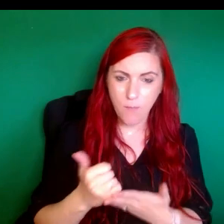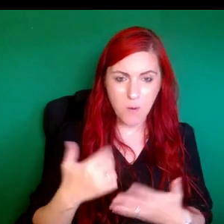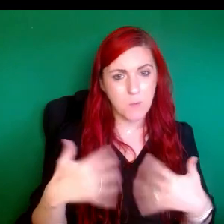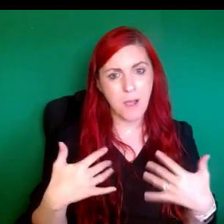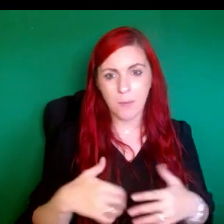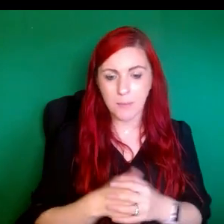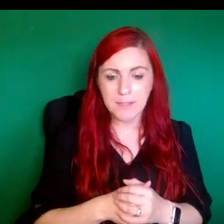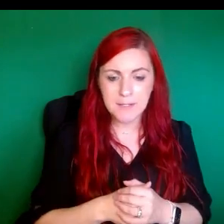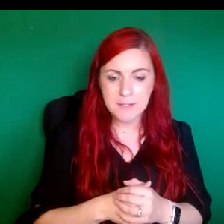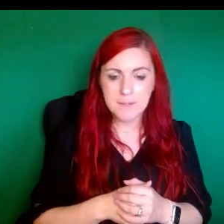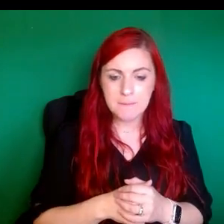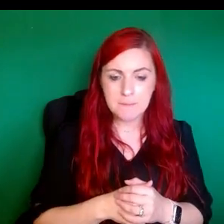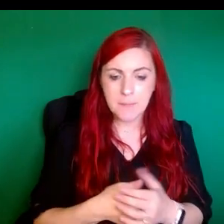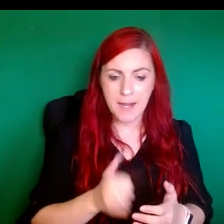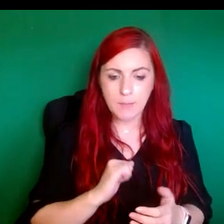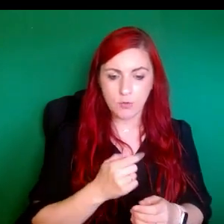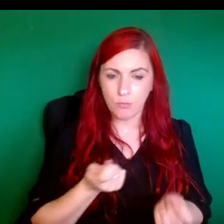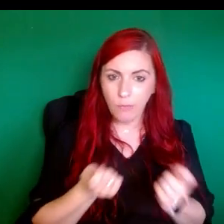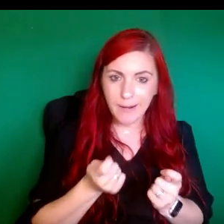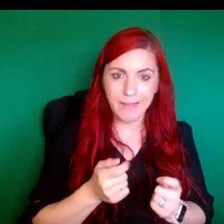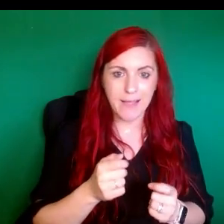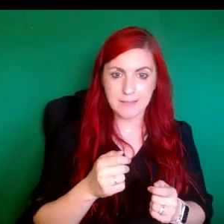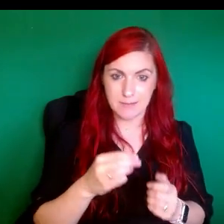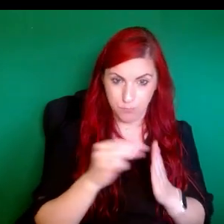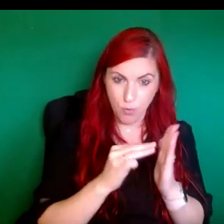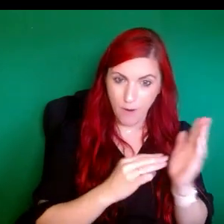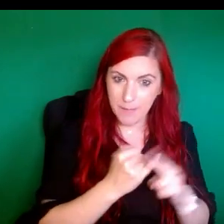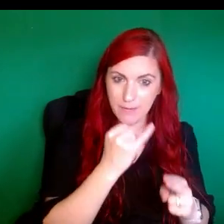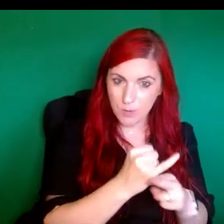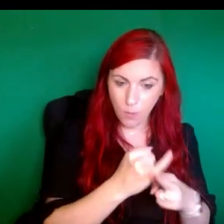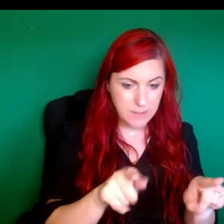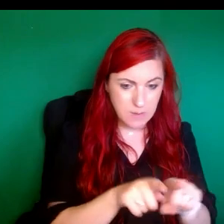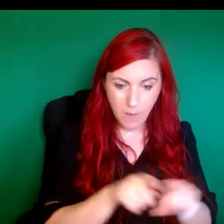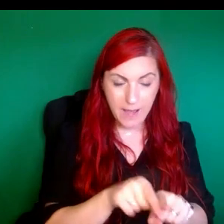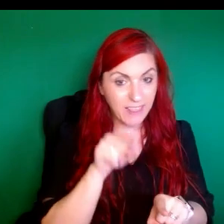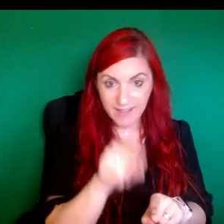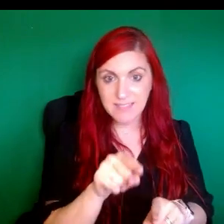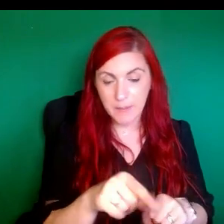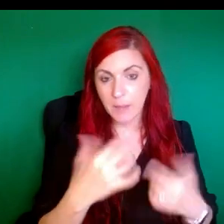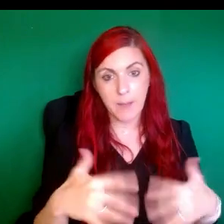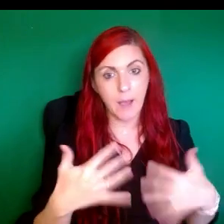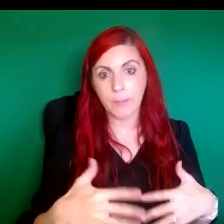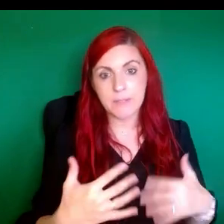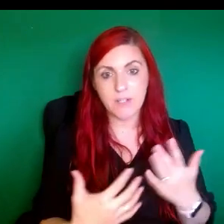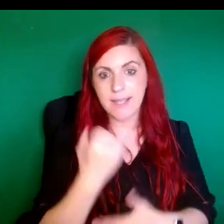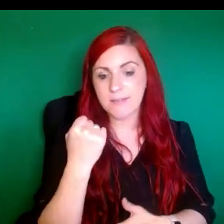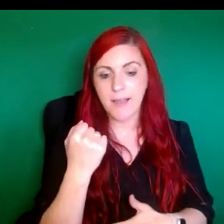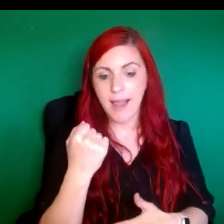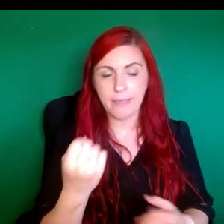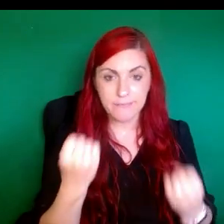in the schools, and that has just proven to be absolutely phenomenal, and the feedback from the kids has just been brilliant. So we'd be lost without the